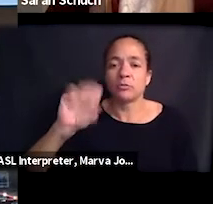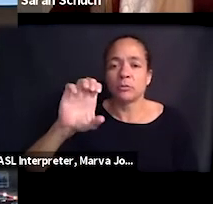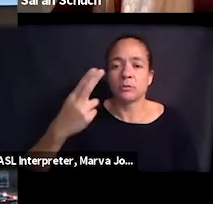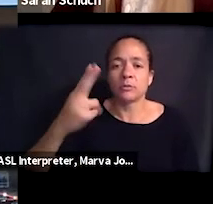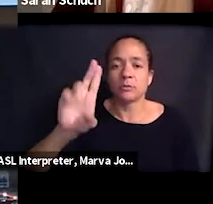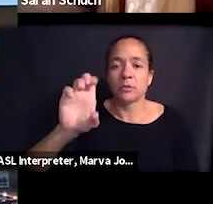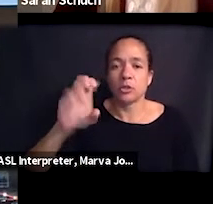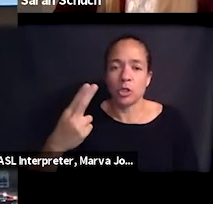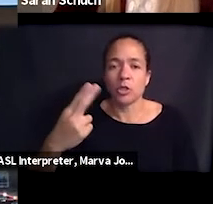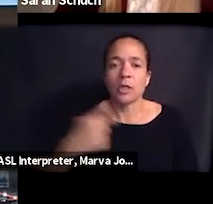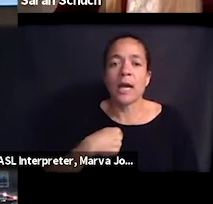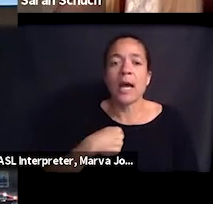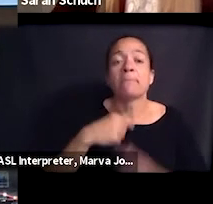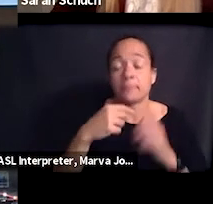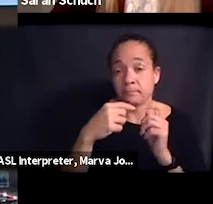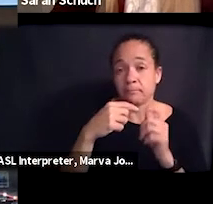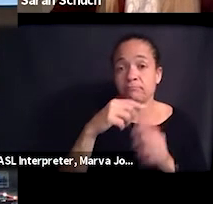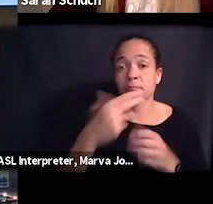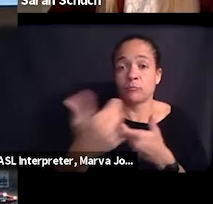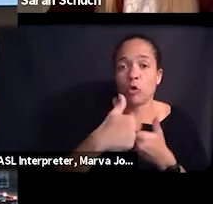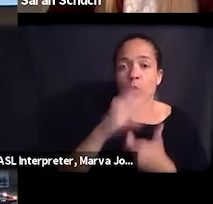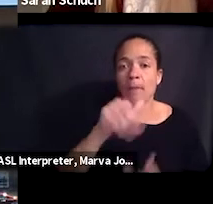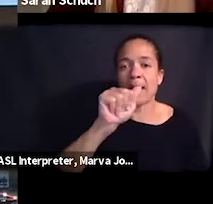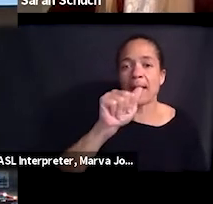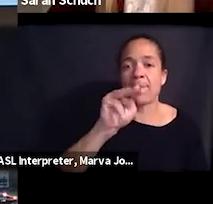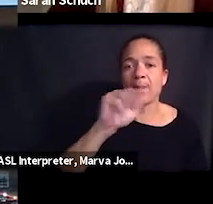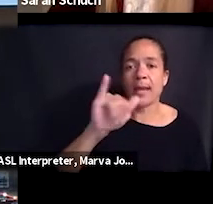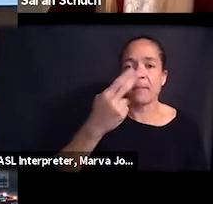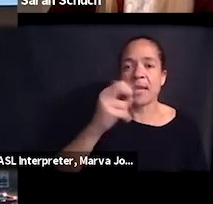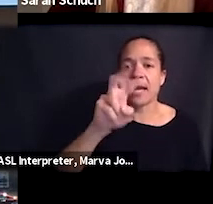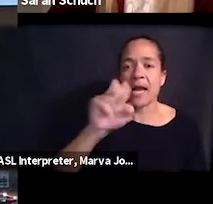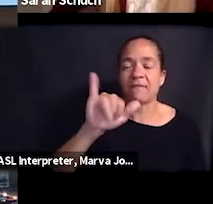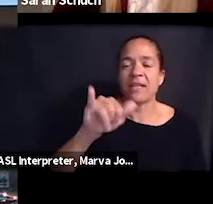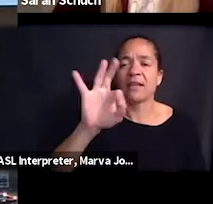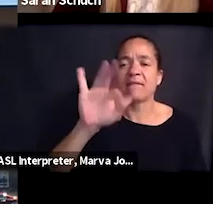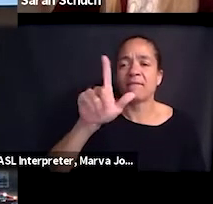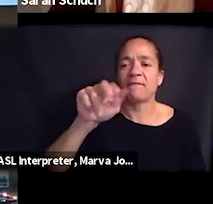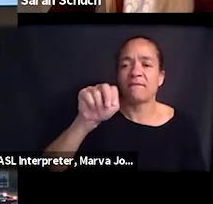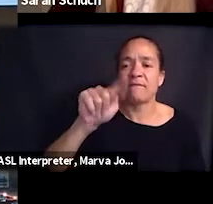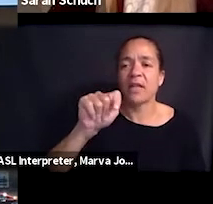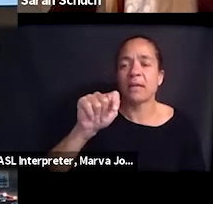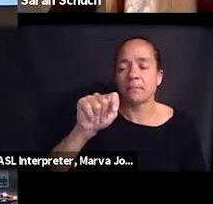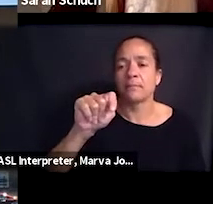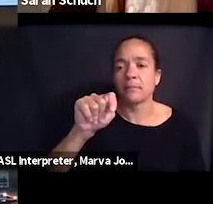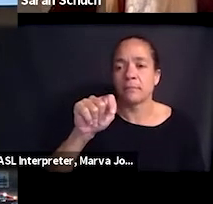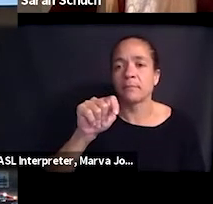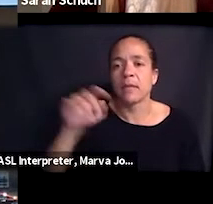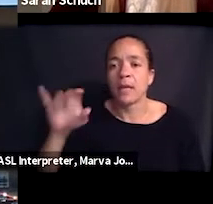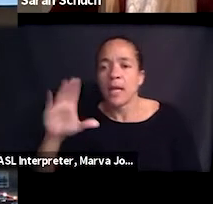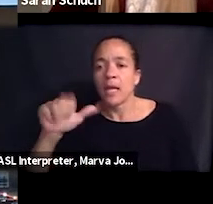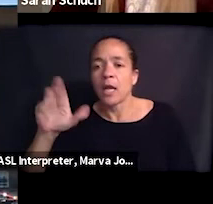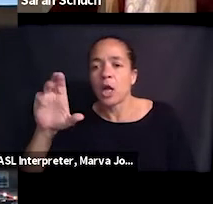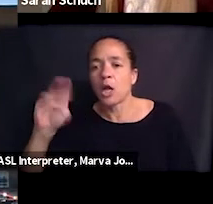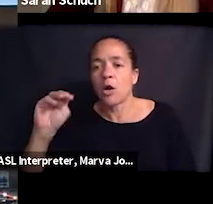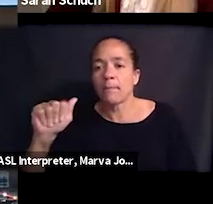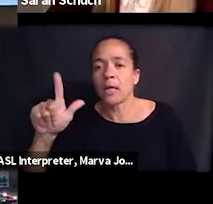Foundation, joined today with Amy Hovey, who is on our Flint program team at the Mott Foundation, and Carmel Lewis, who is a Flint resident and also the